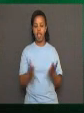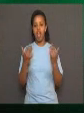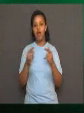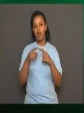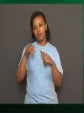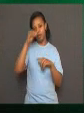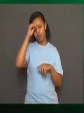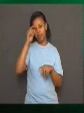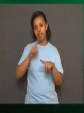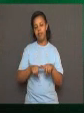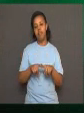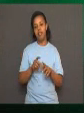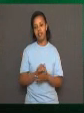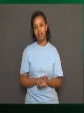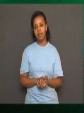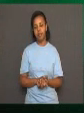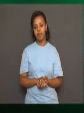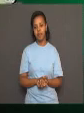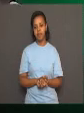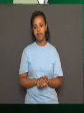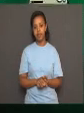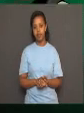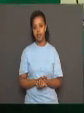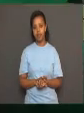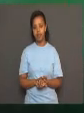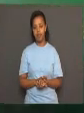Let's get back to our lesson.